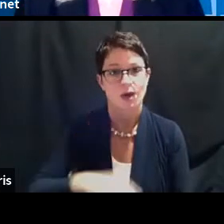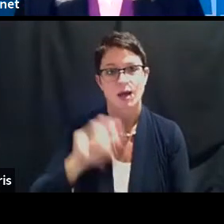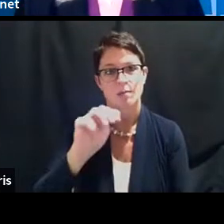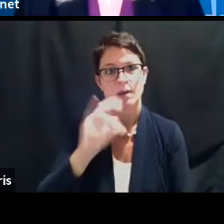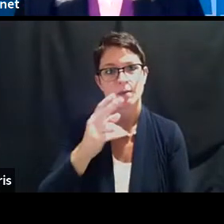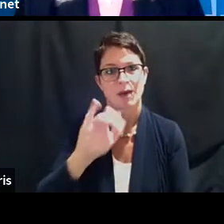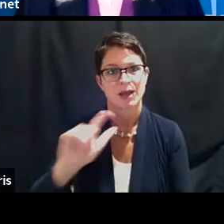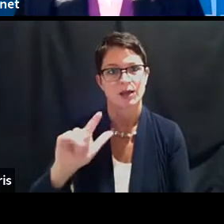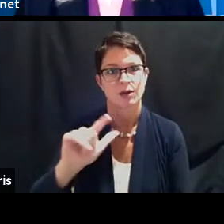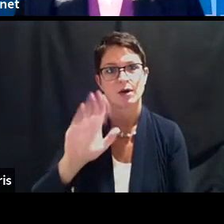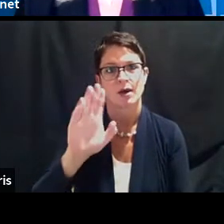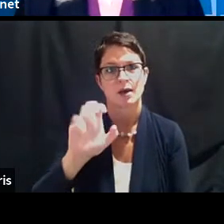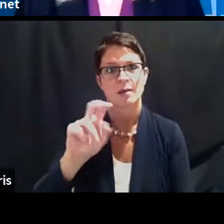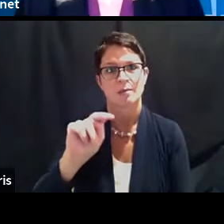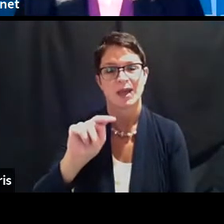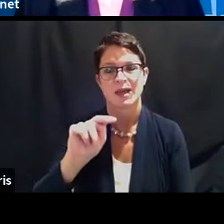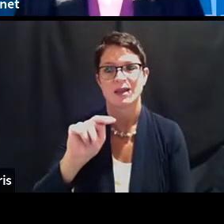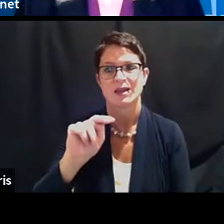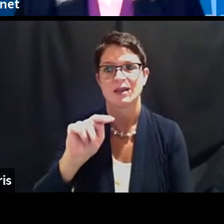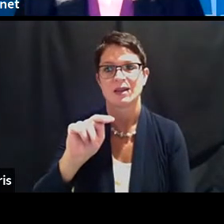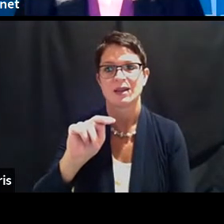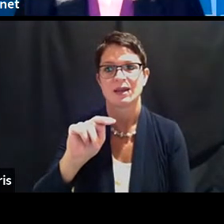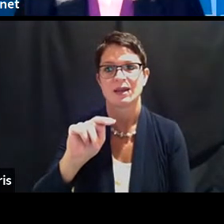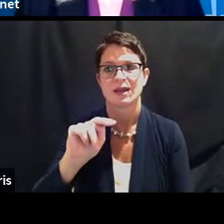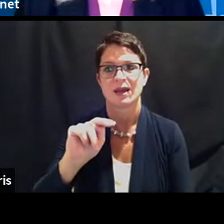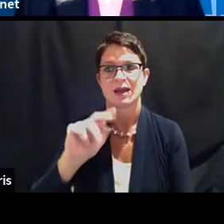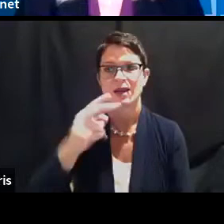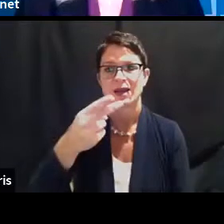Michael Ben-Habib. My last name is spelled